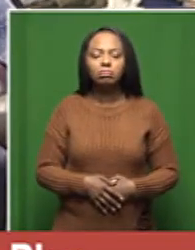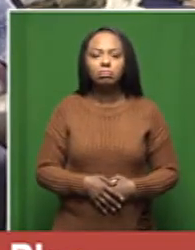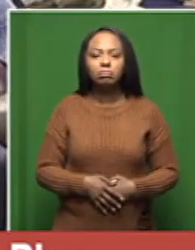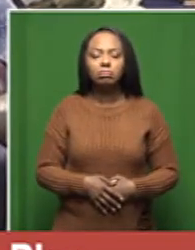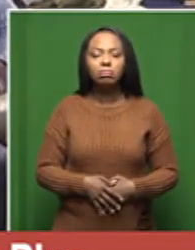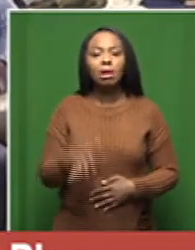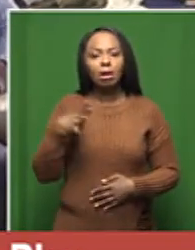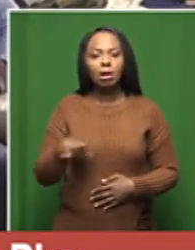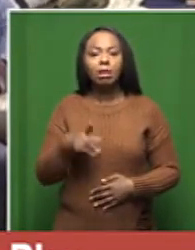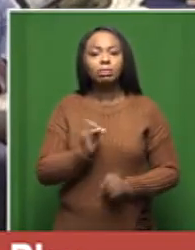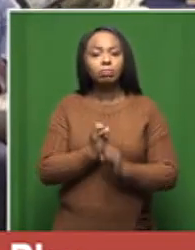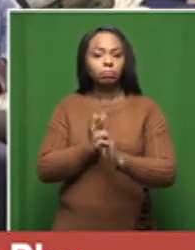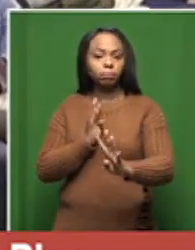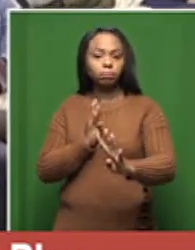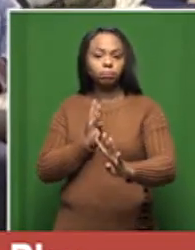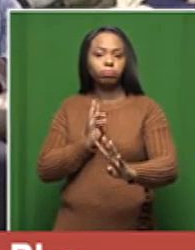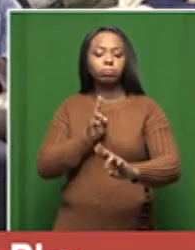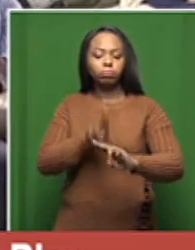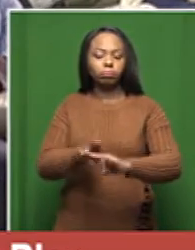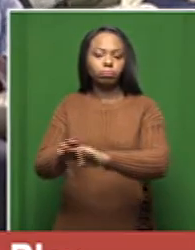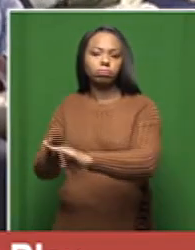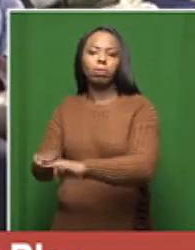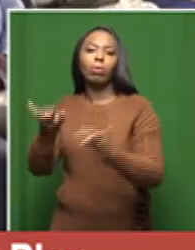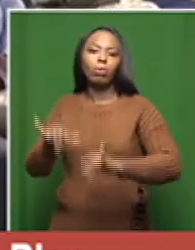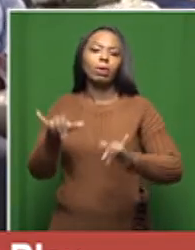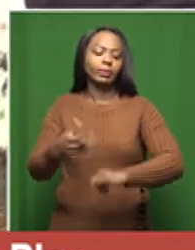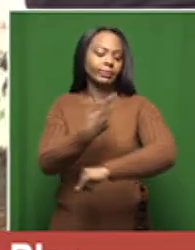Others are already on the queue to get their Pfizer jab.